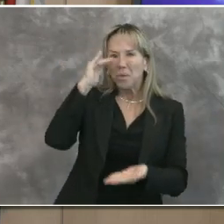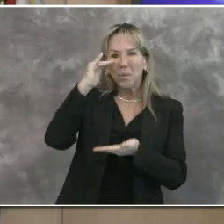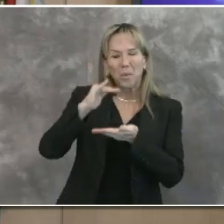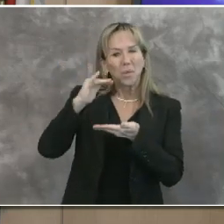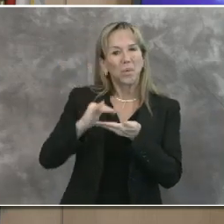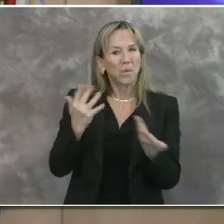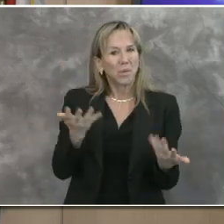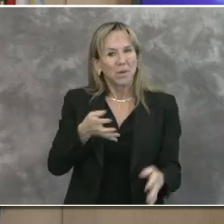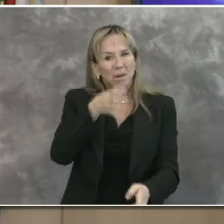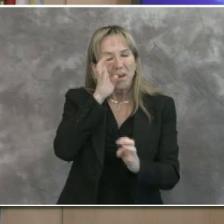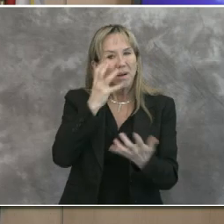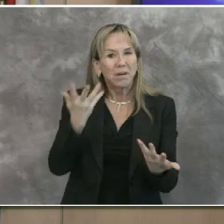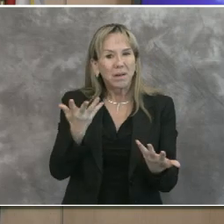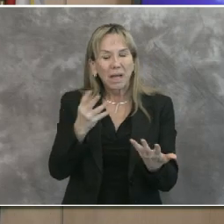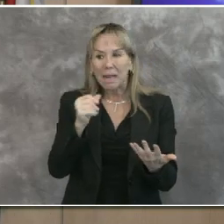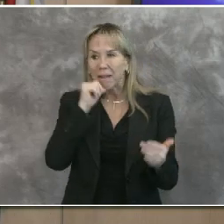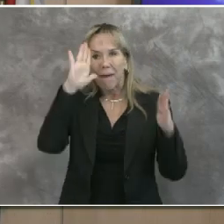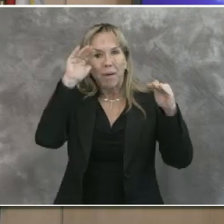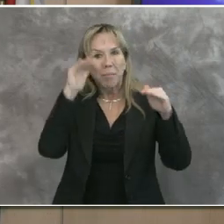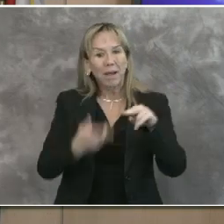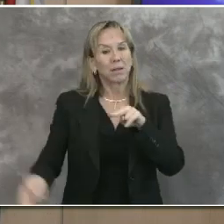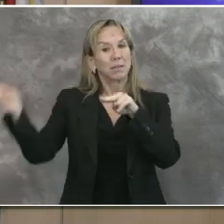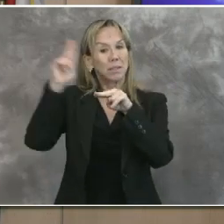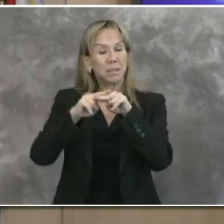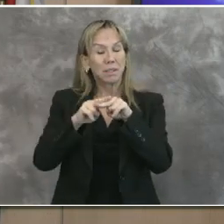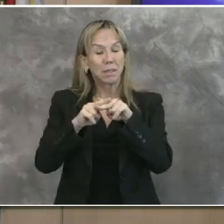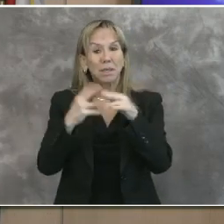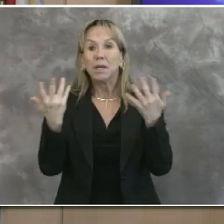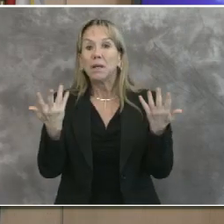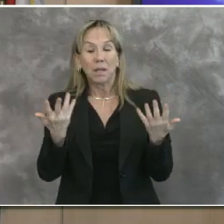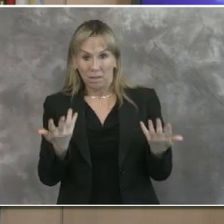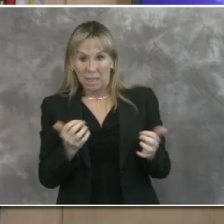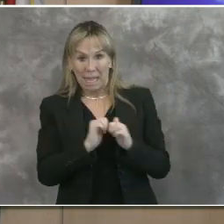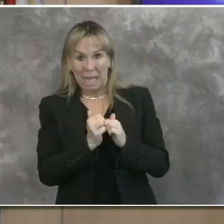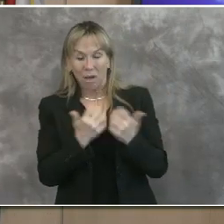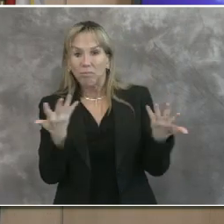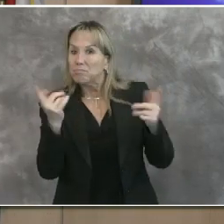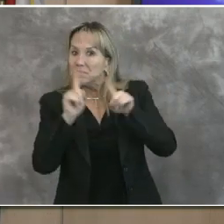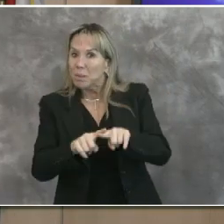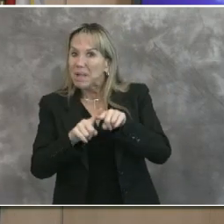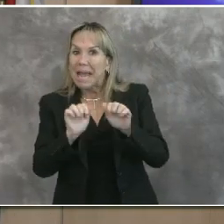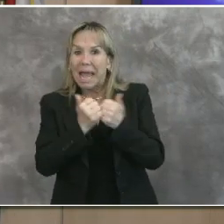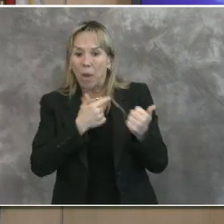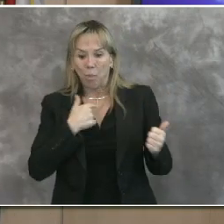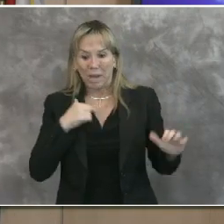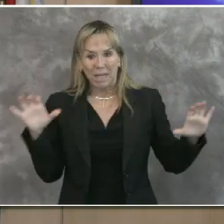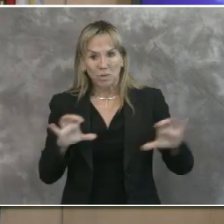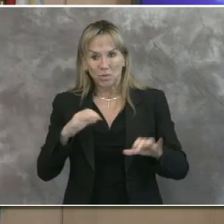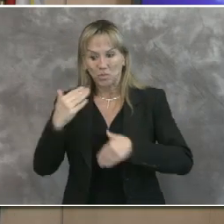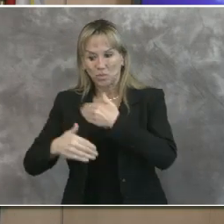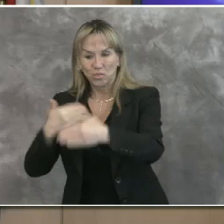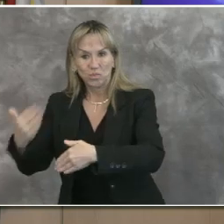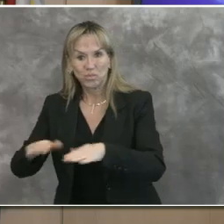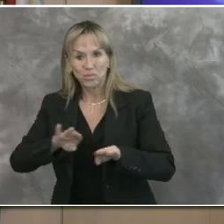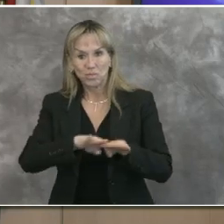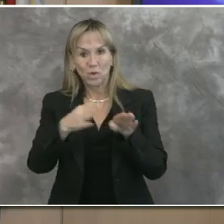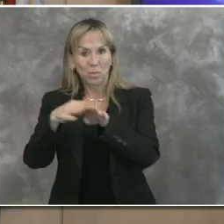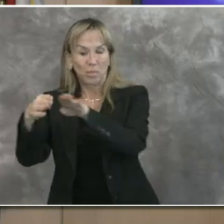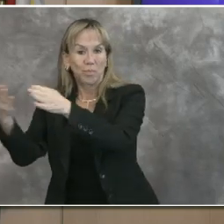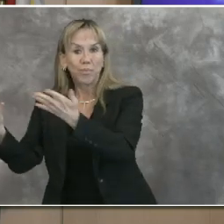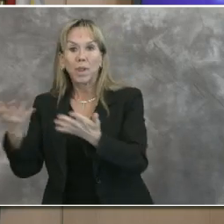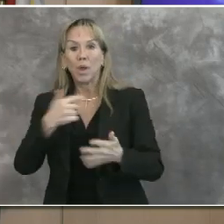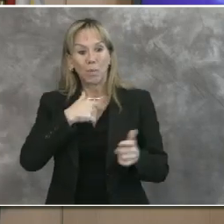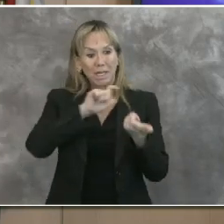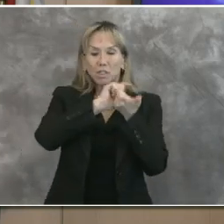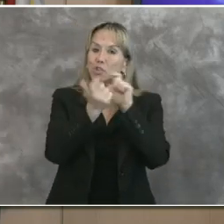massive spike? And the answer is that it depends on how we do it. It depends on doing it in a way that where we change our behavior, we